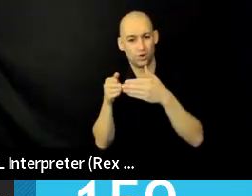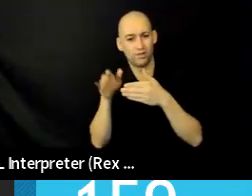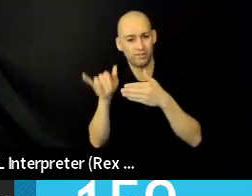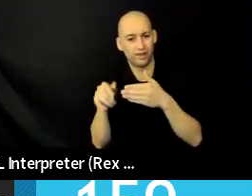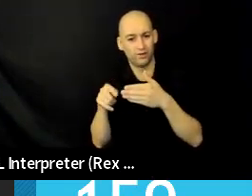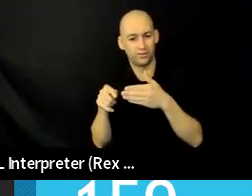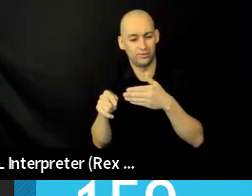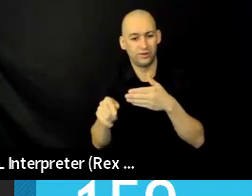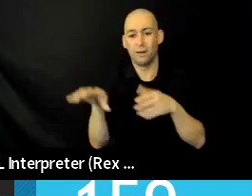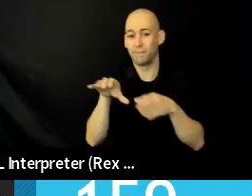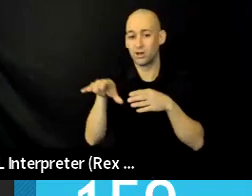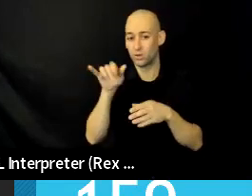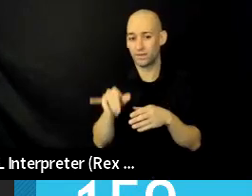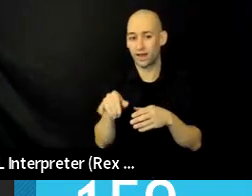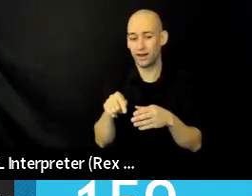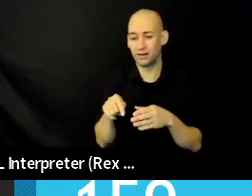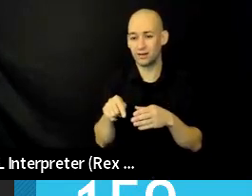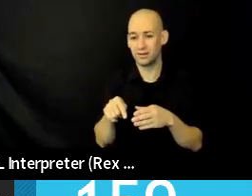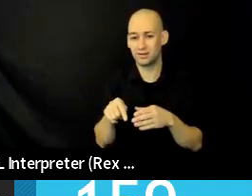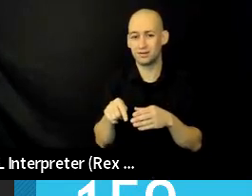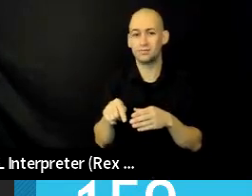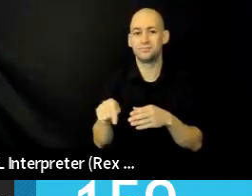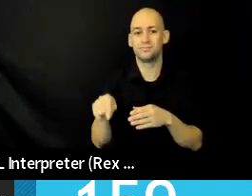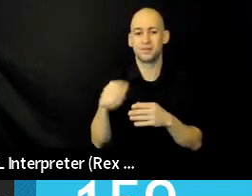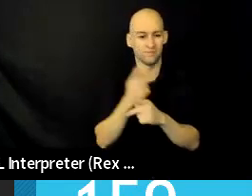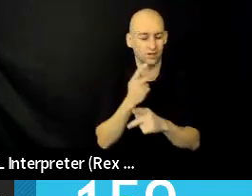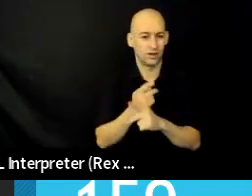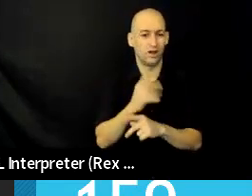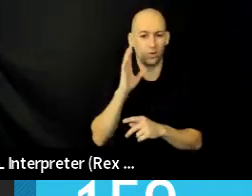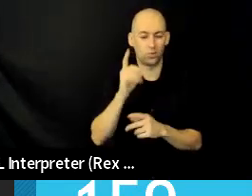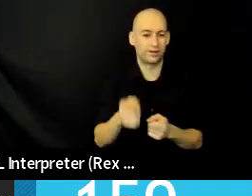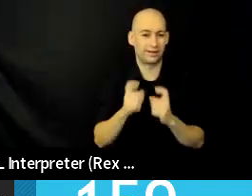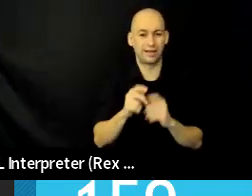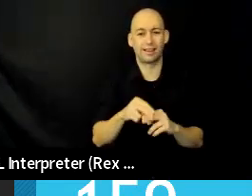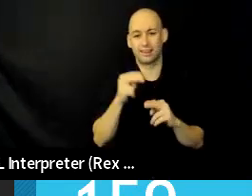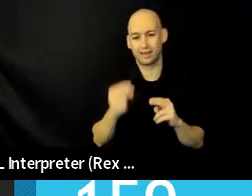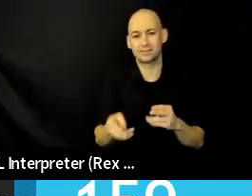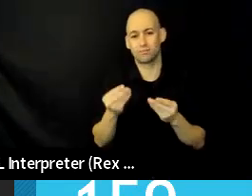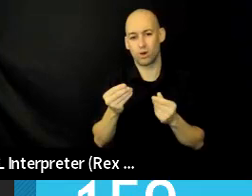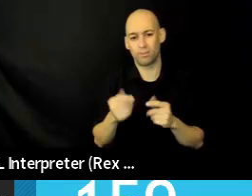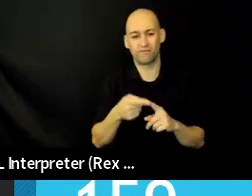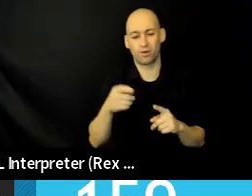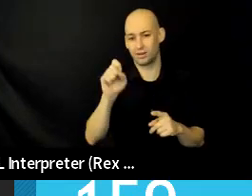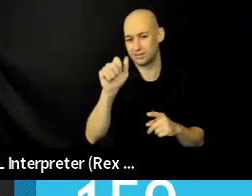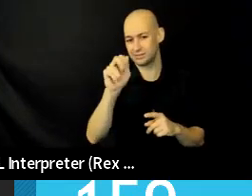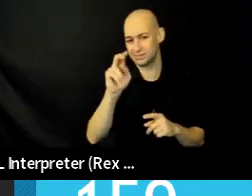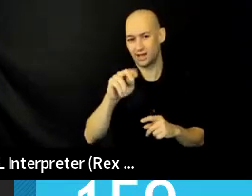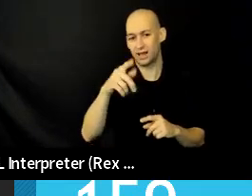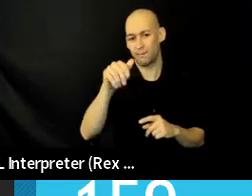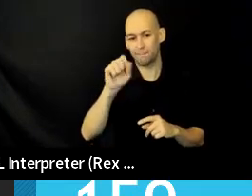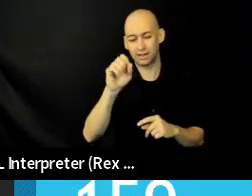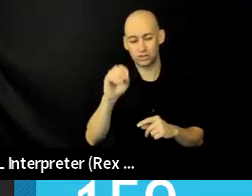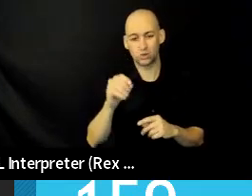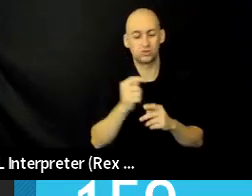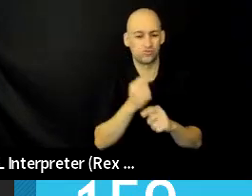And by doing so, they figured out that they would take less property from San Paso truck stop.